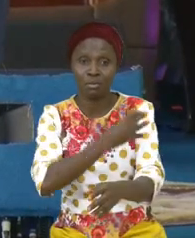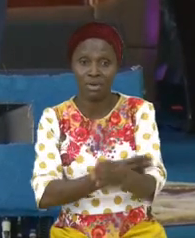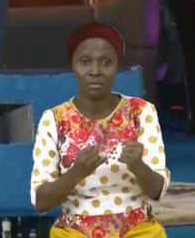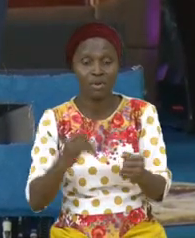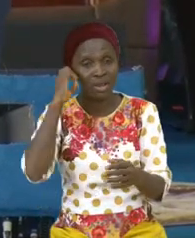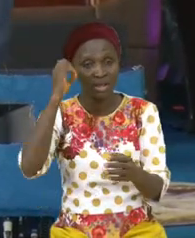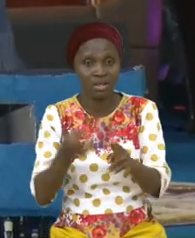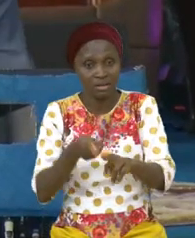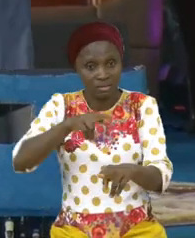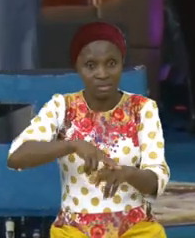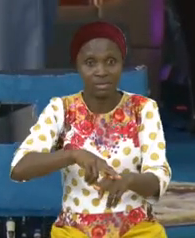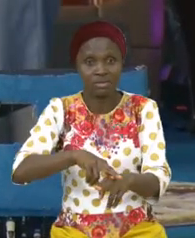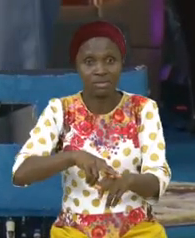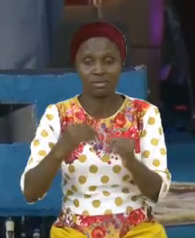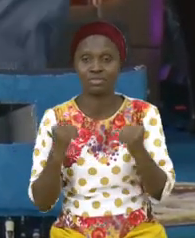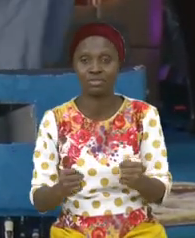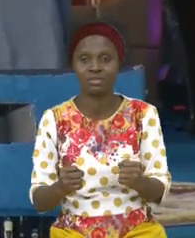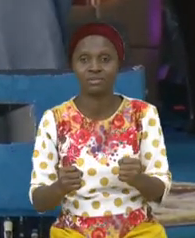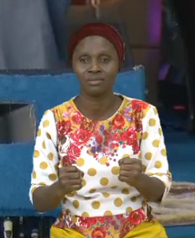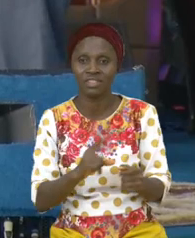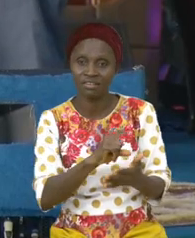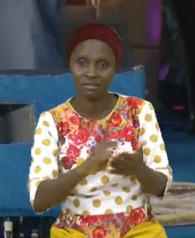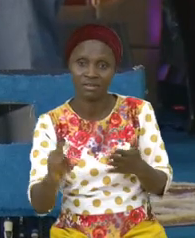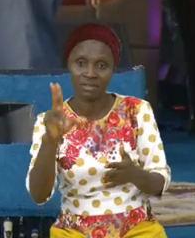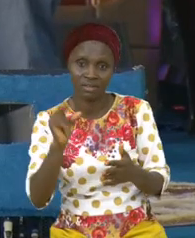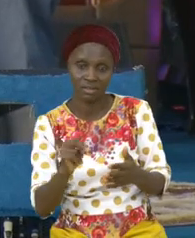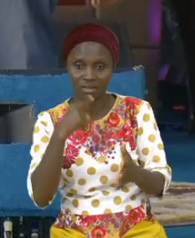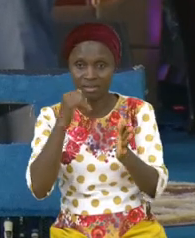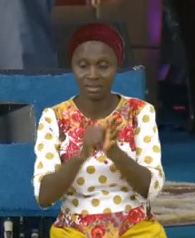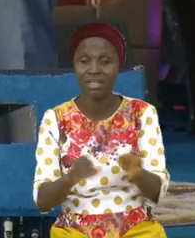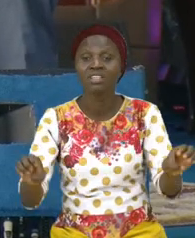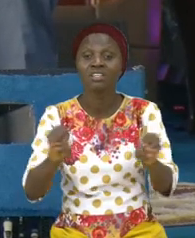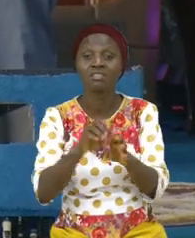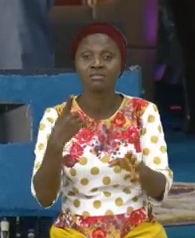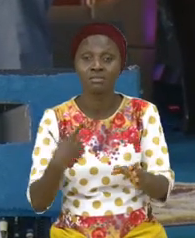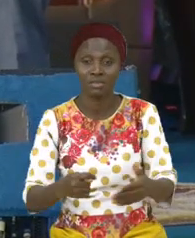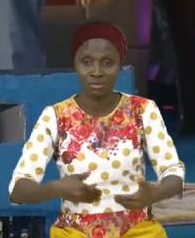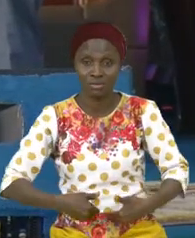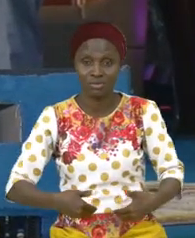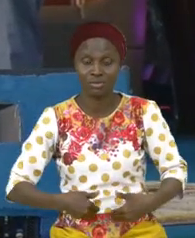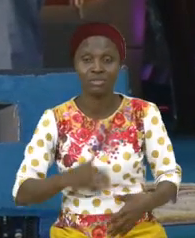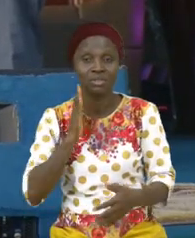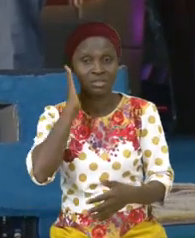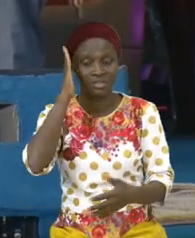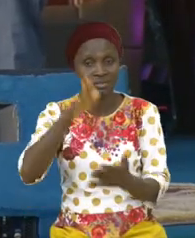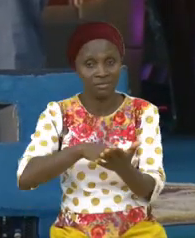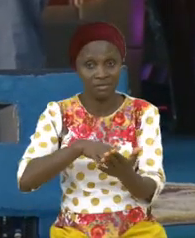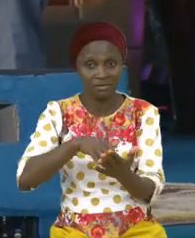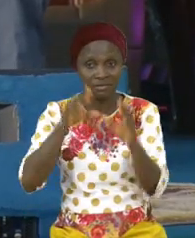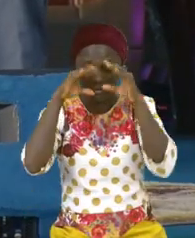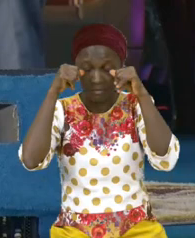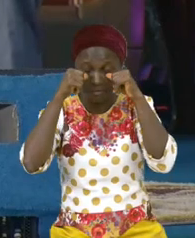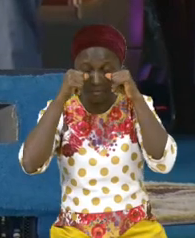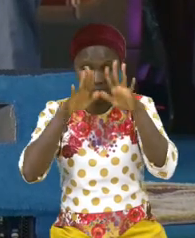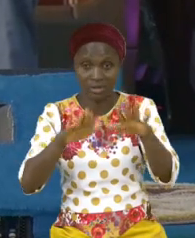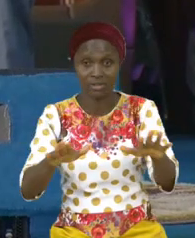strength. Verse 30, it says, even the youths shall faint